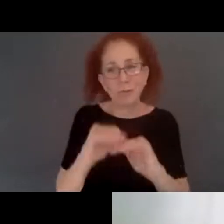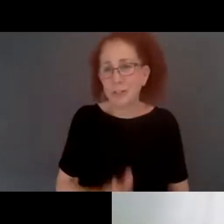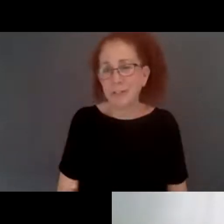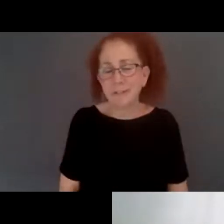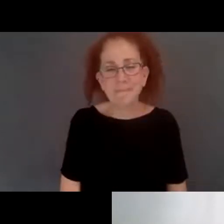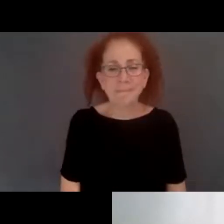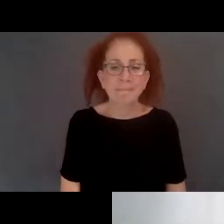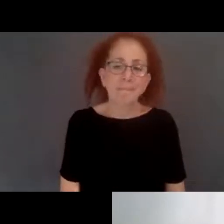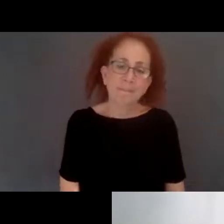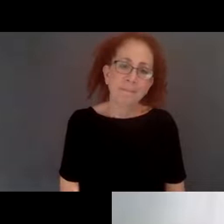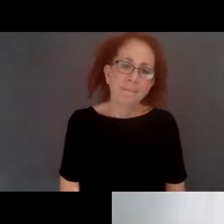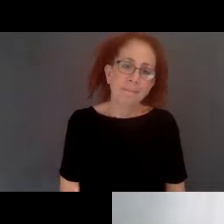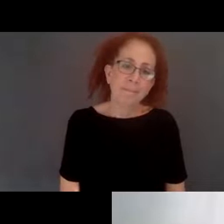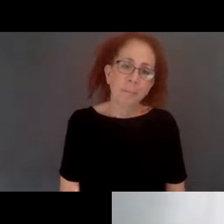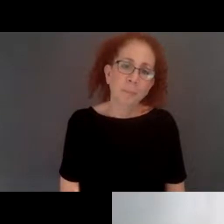that.